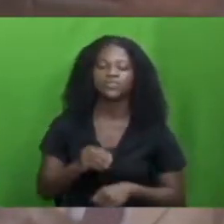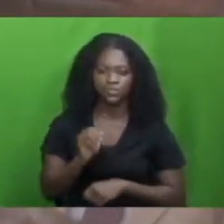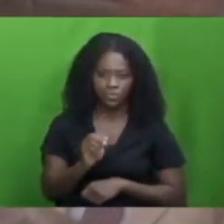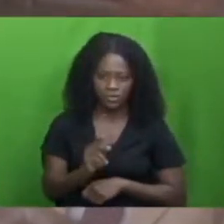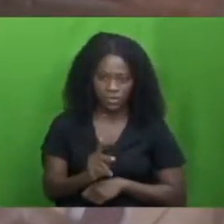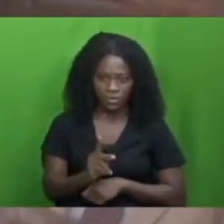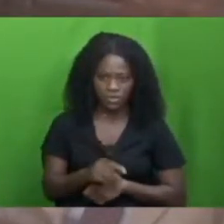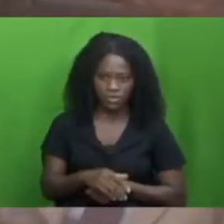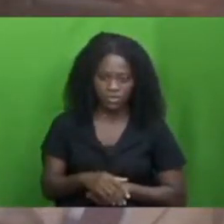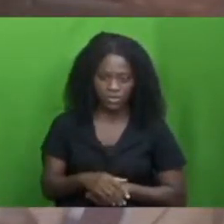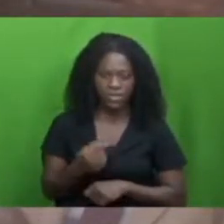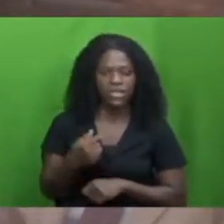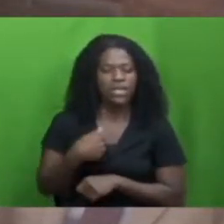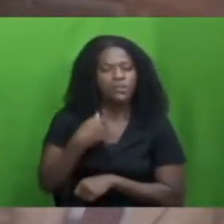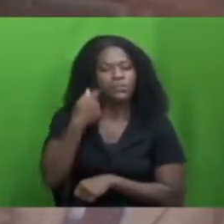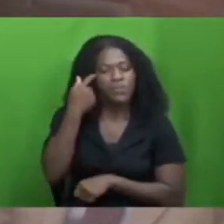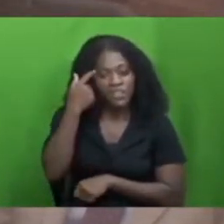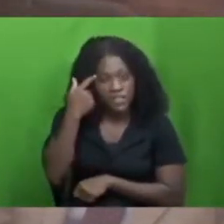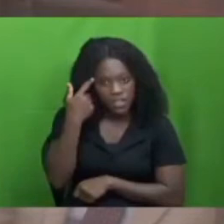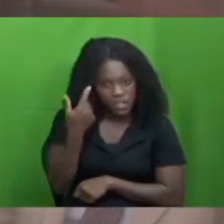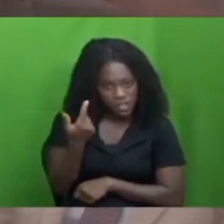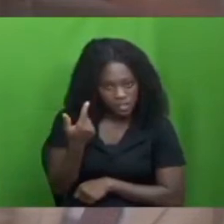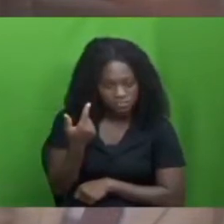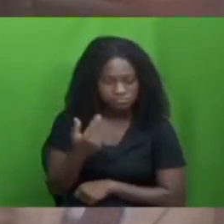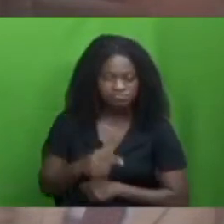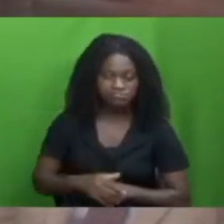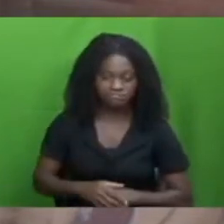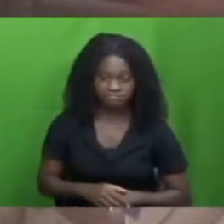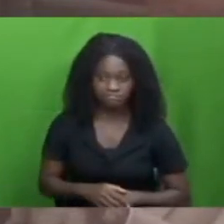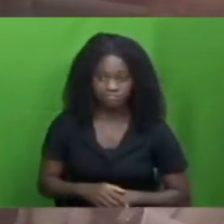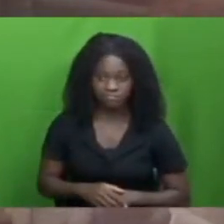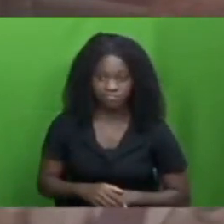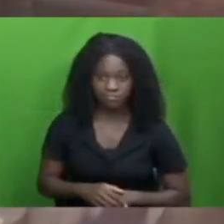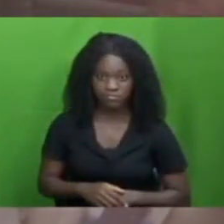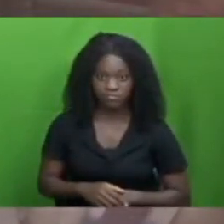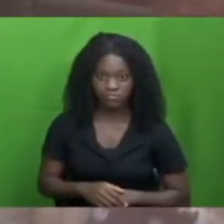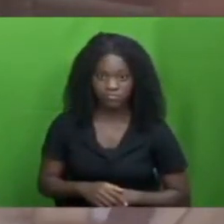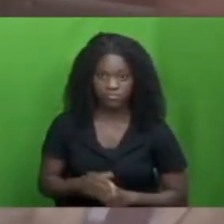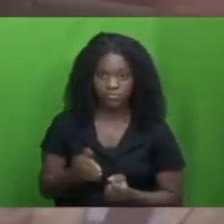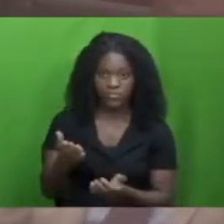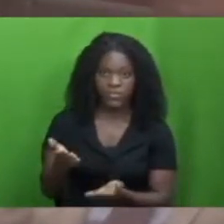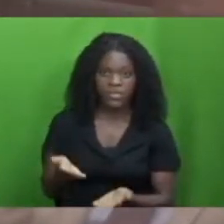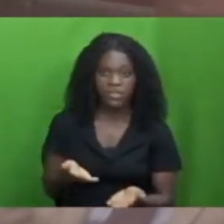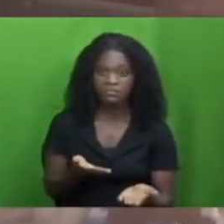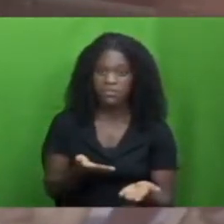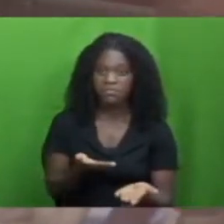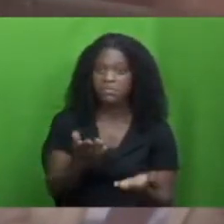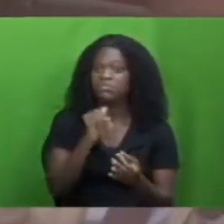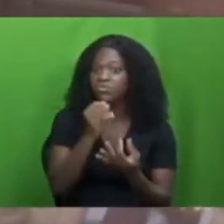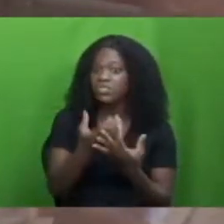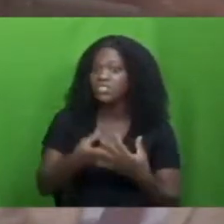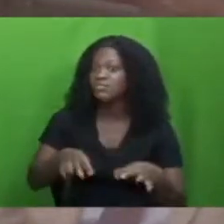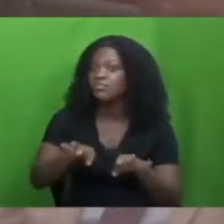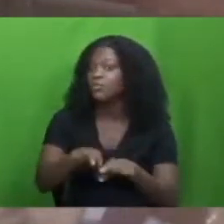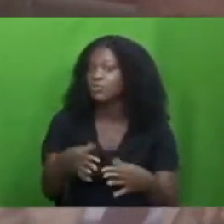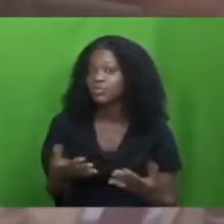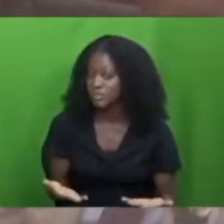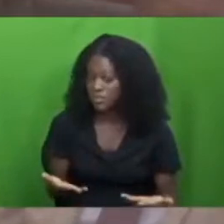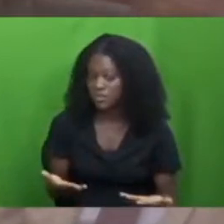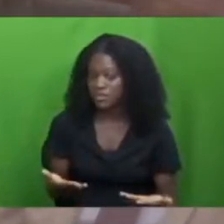We'll make comments. Oh, comments, not debate. Mr. Speaker, I suppose that